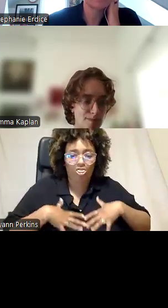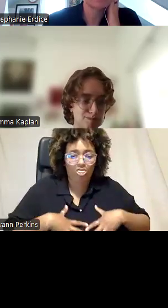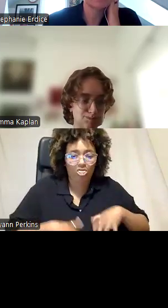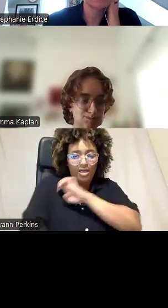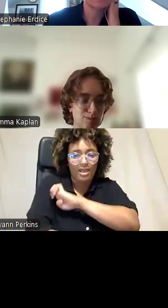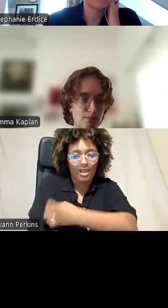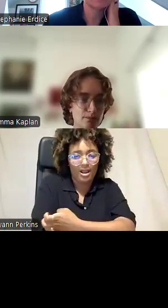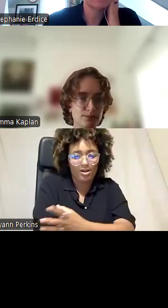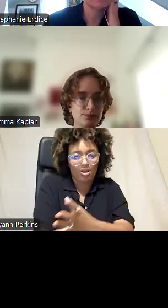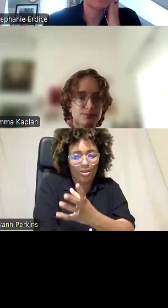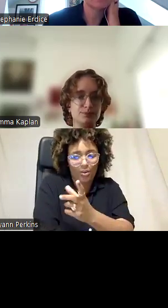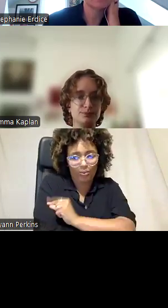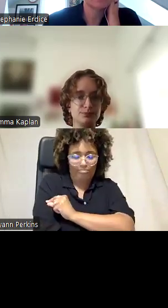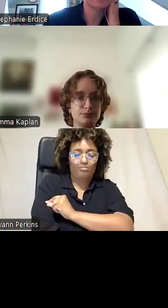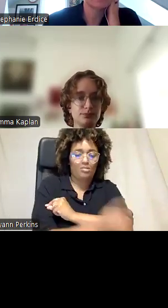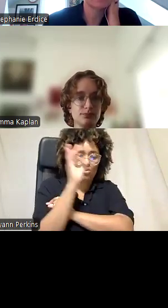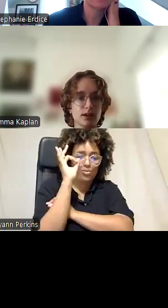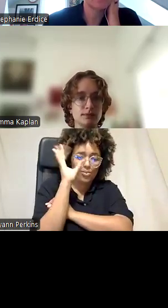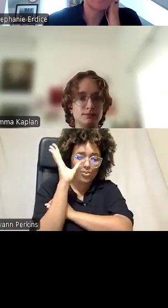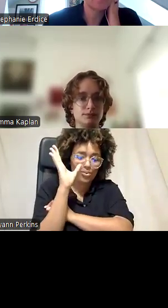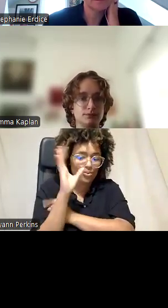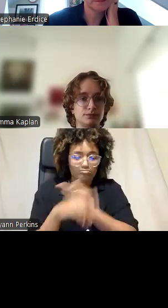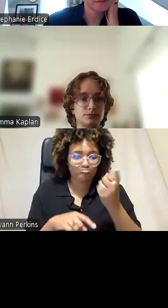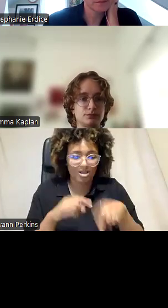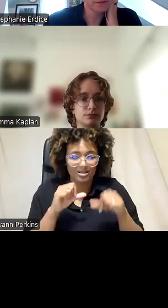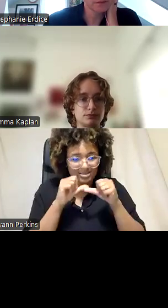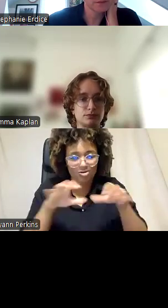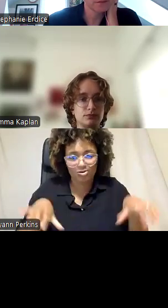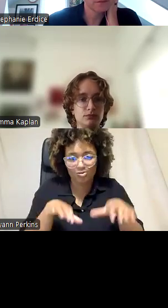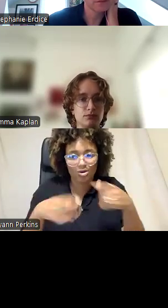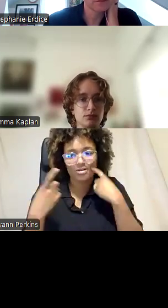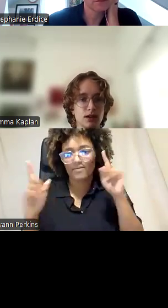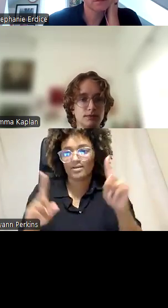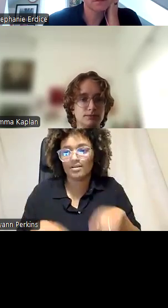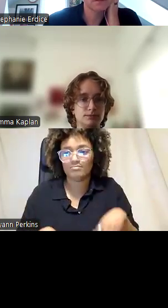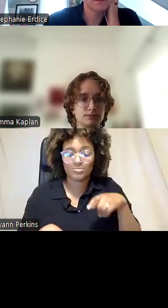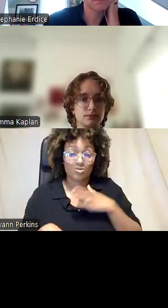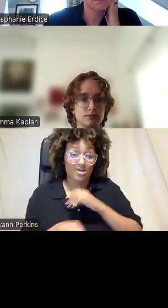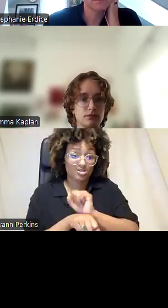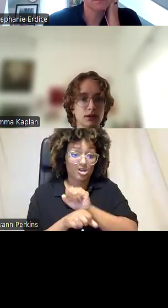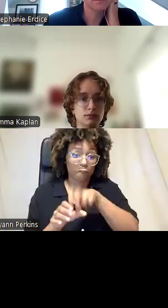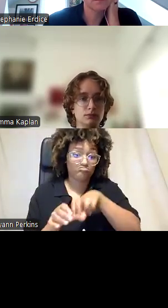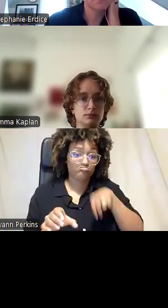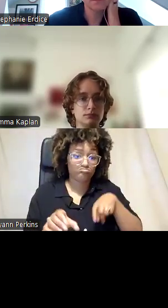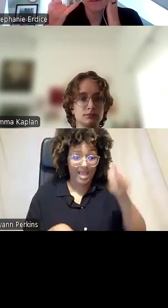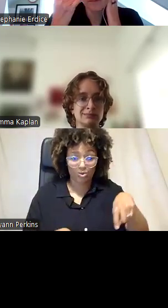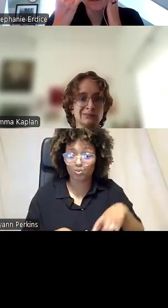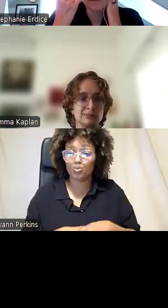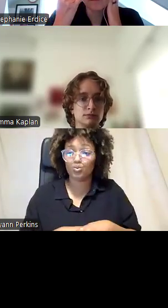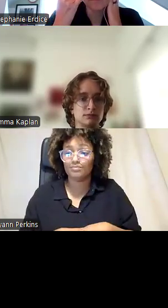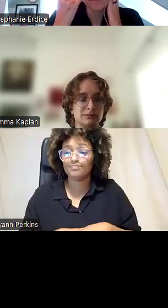me of my ability to work as effectively. So I had to leave my job. The amount of brain